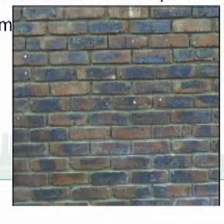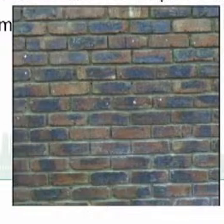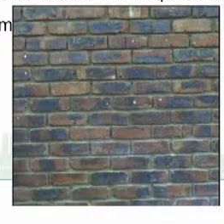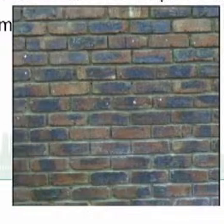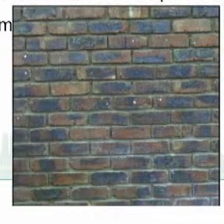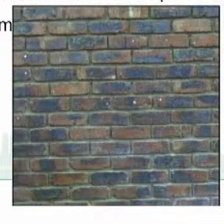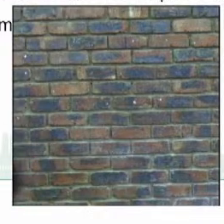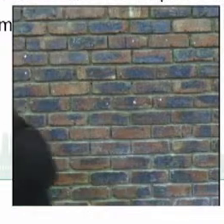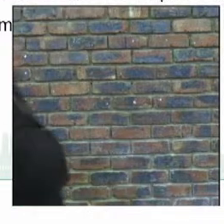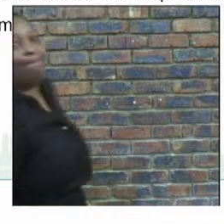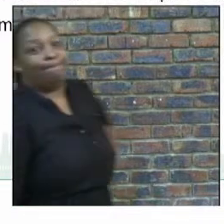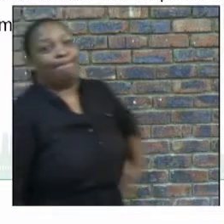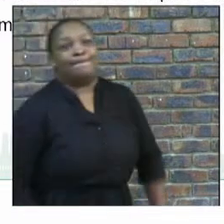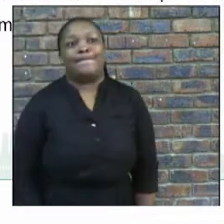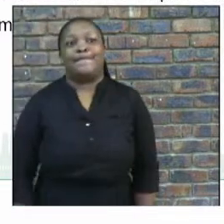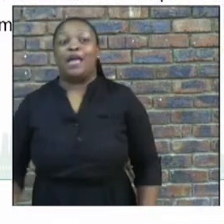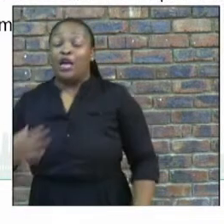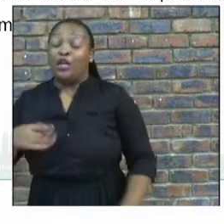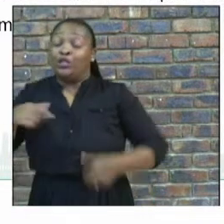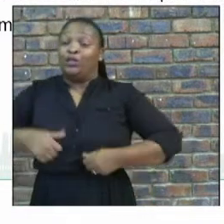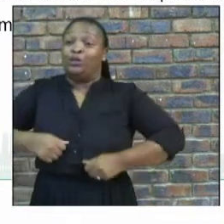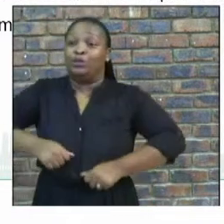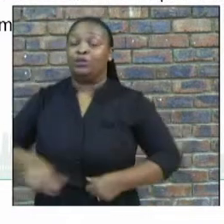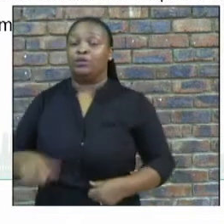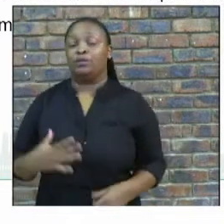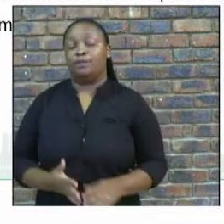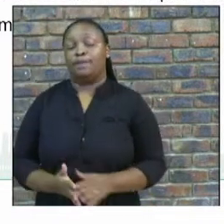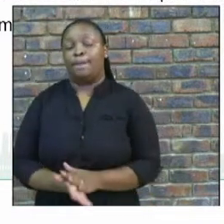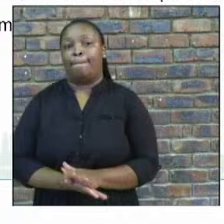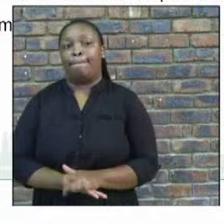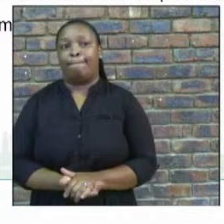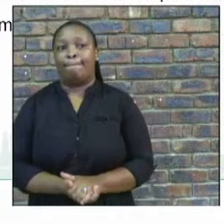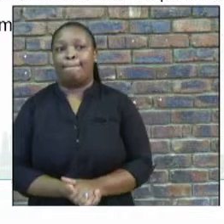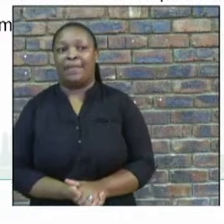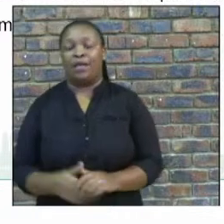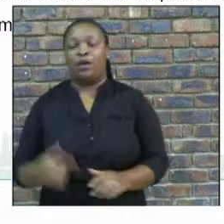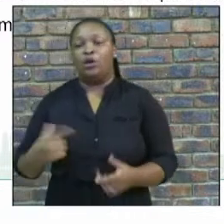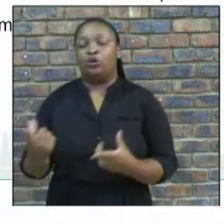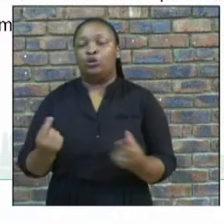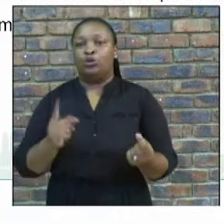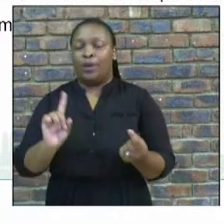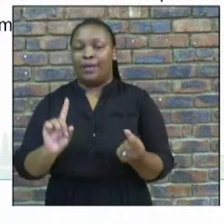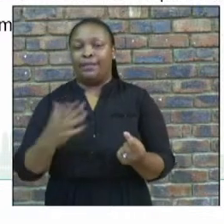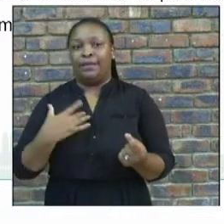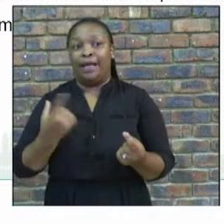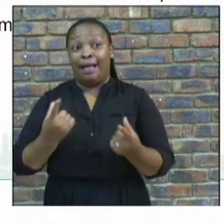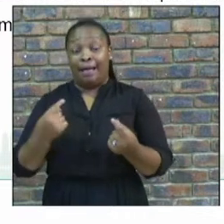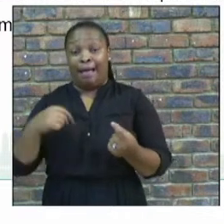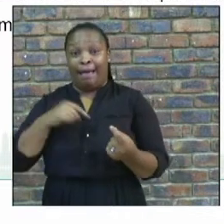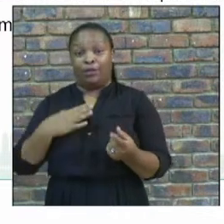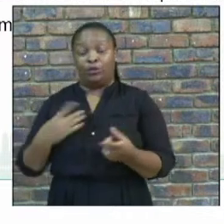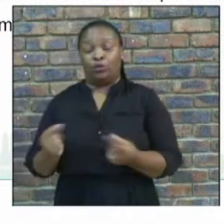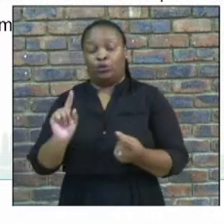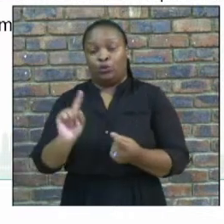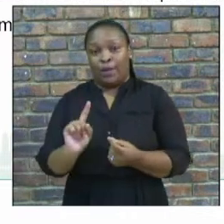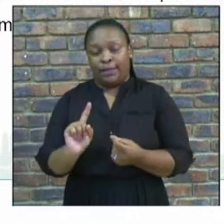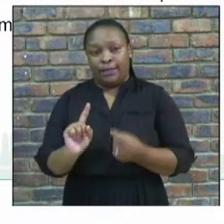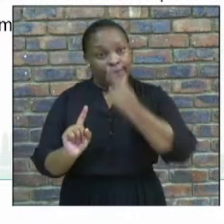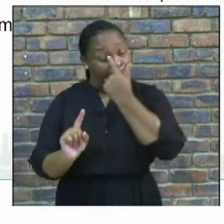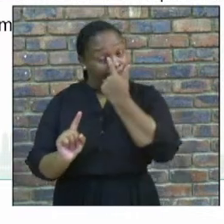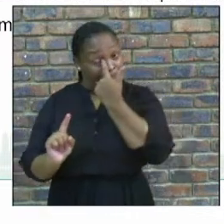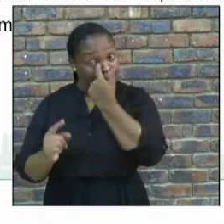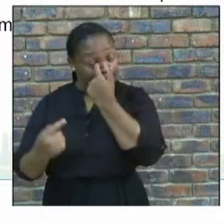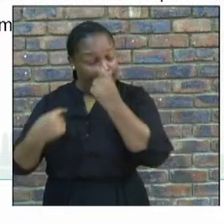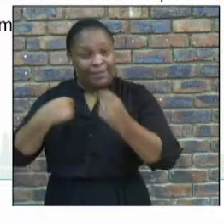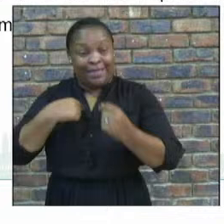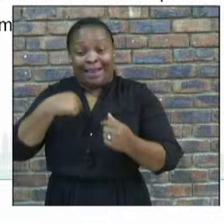persons is on commercial terms. And what we have done is we have also defined black